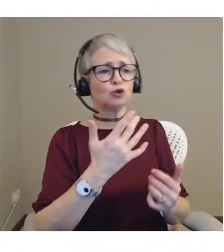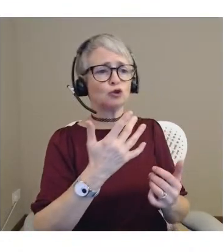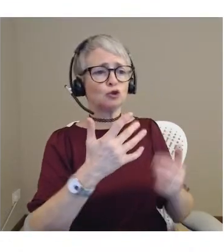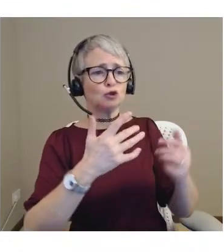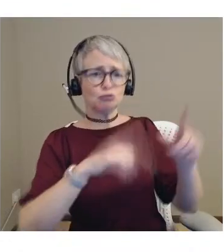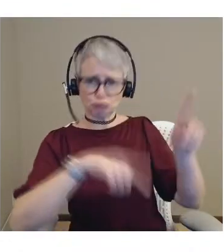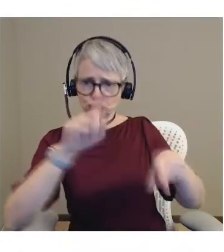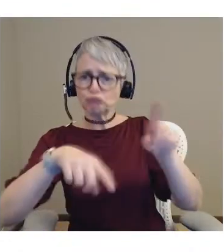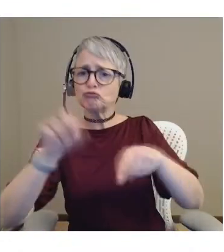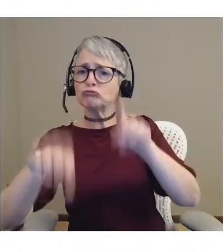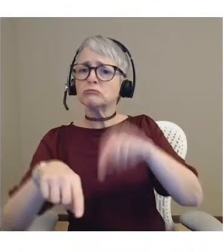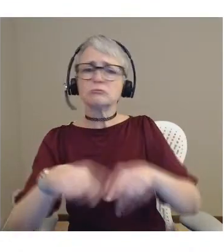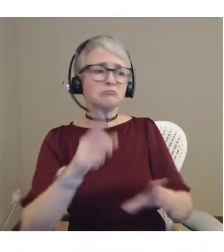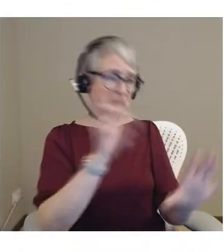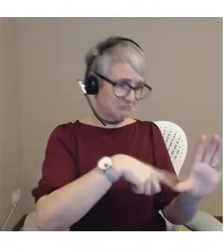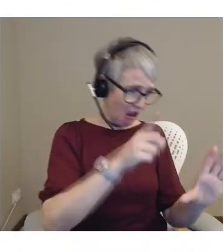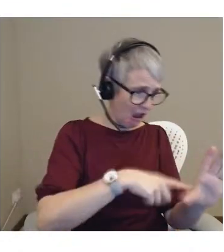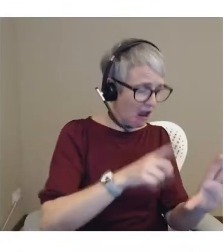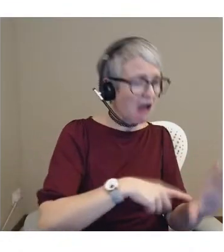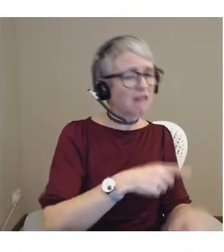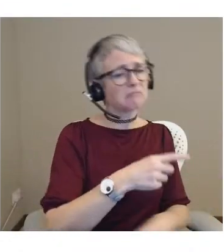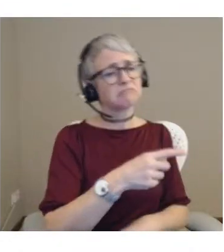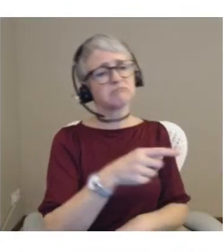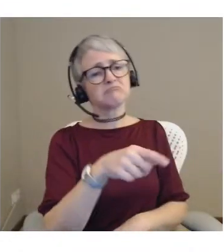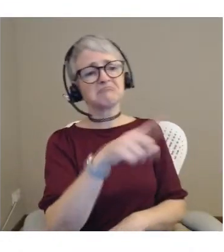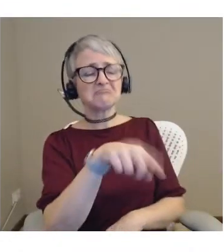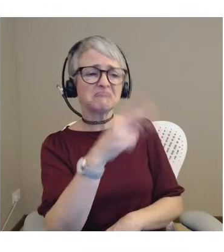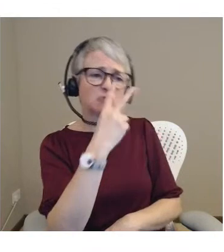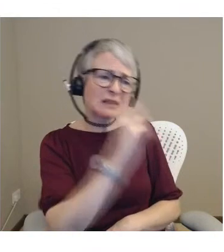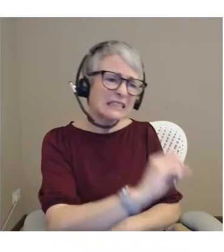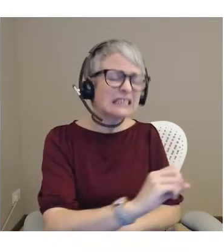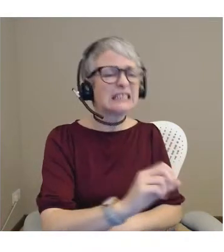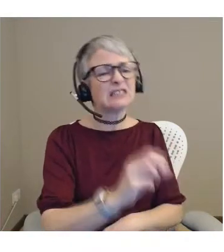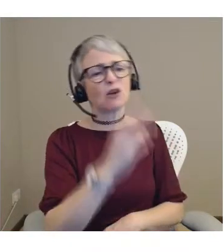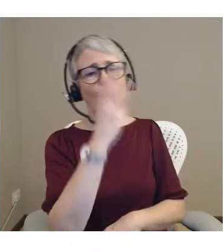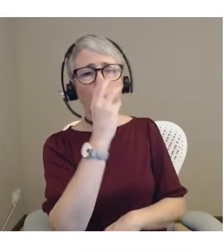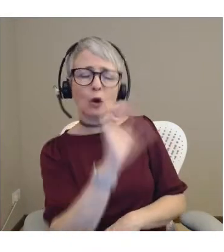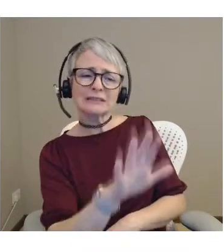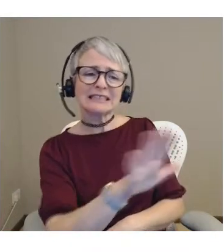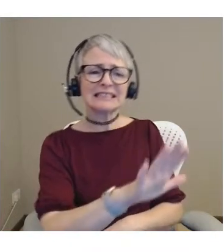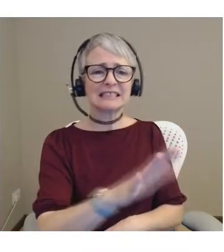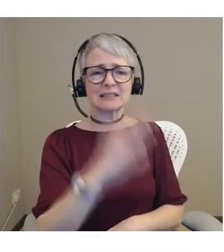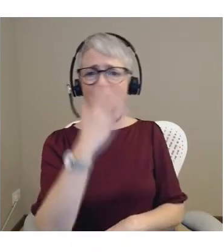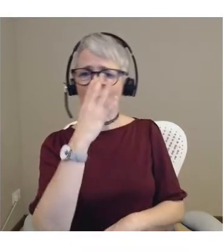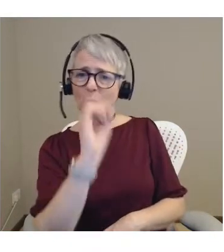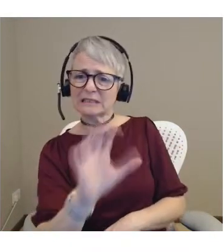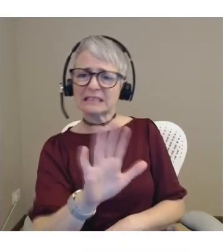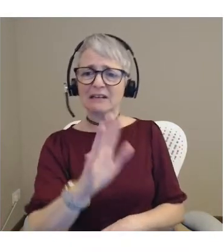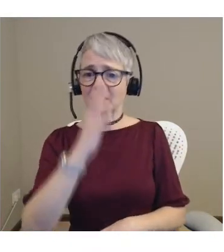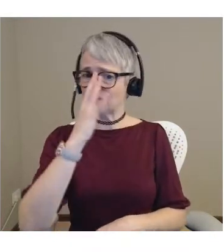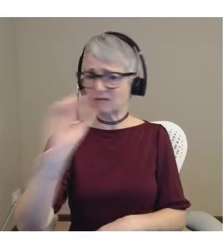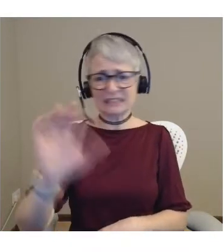of people in their sort of 20s, 30s, 40s, 50s. So there really is a sort of